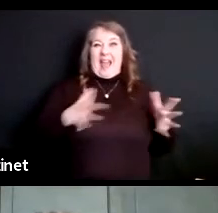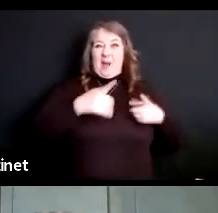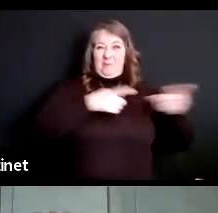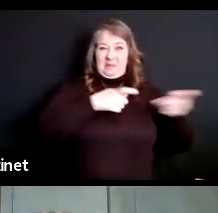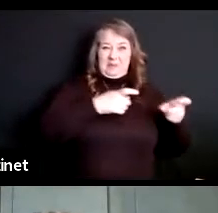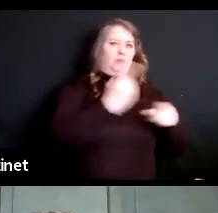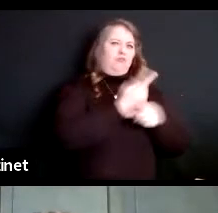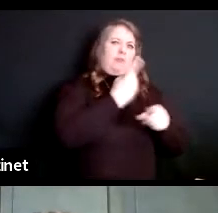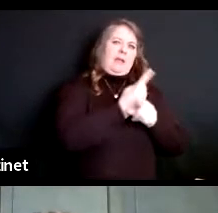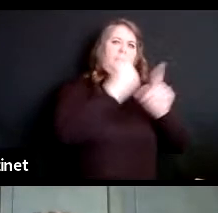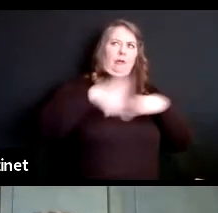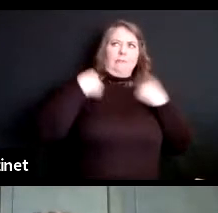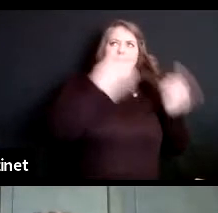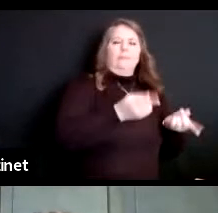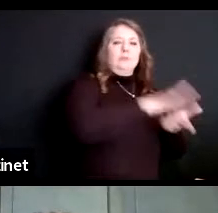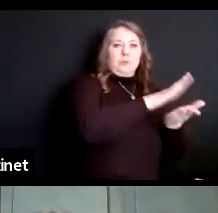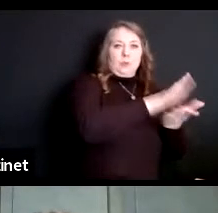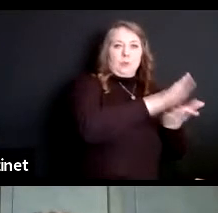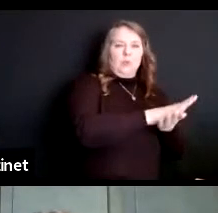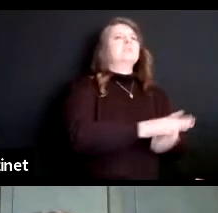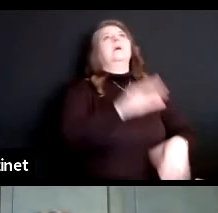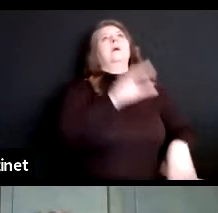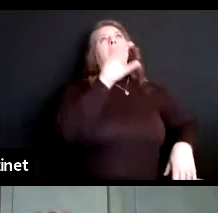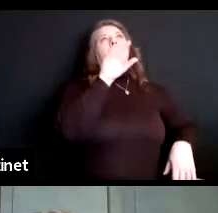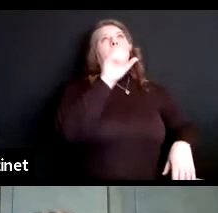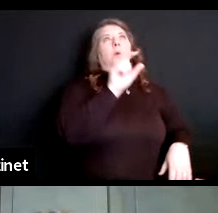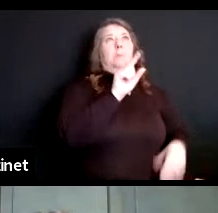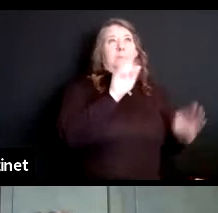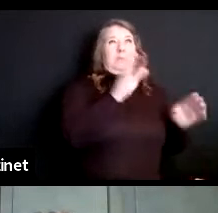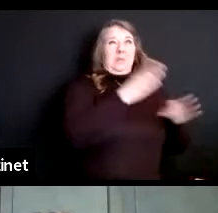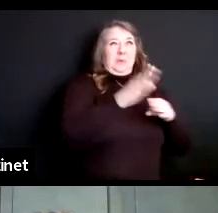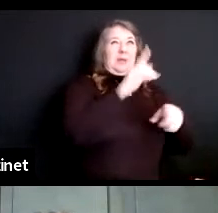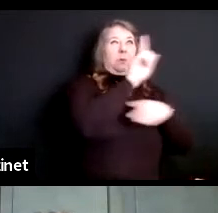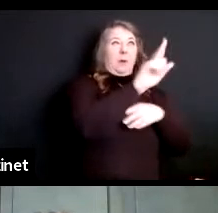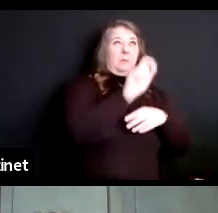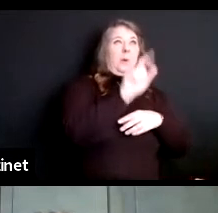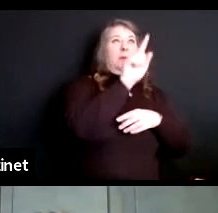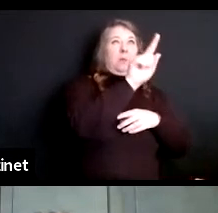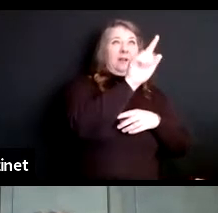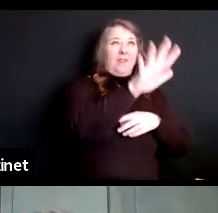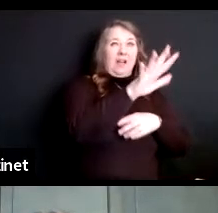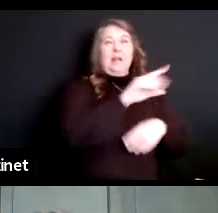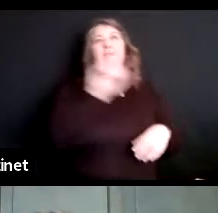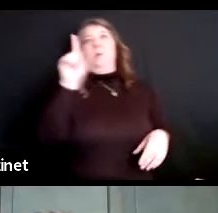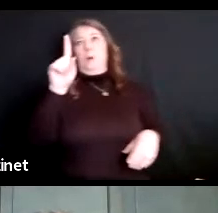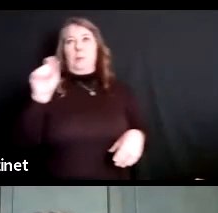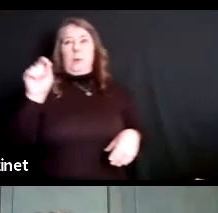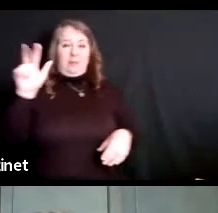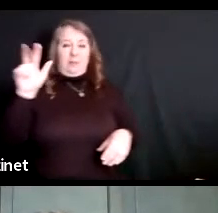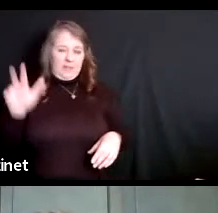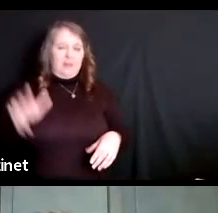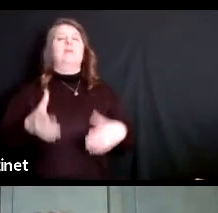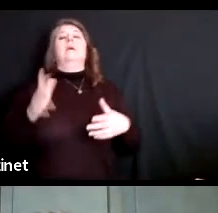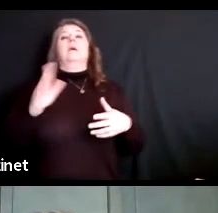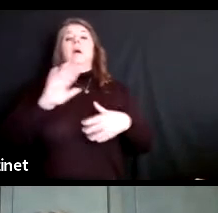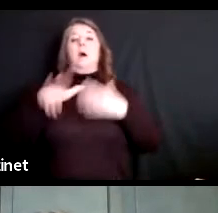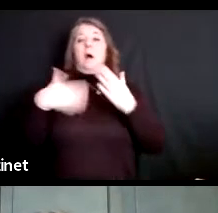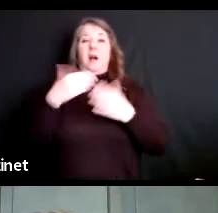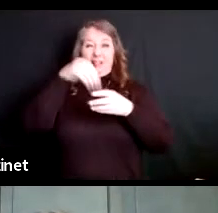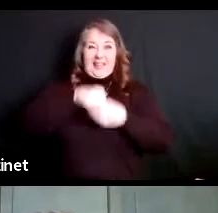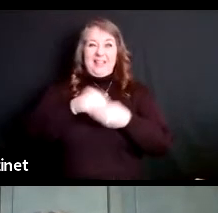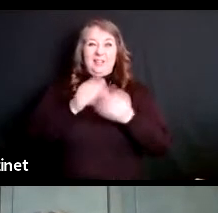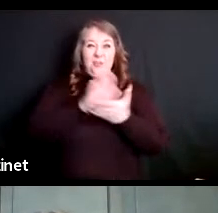in-person school has an R-naught between 1.15 and 1.3. All in-person school with mitigation like masks and